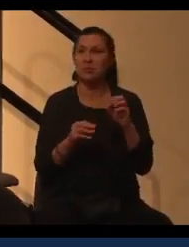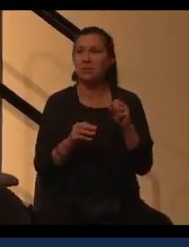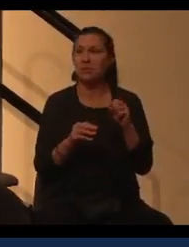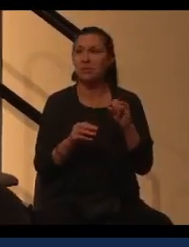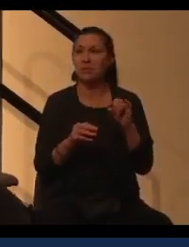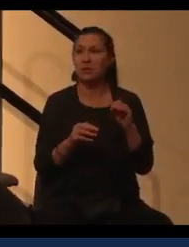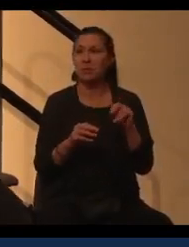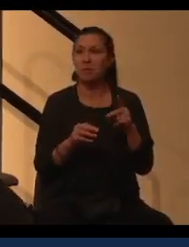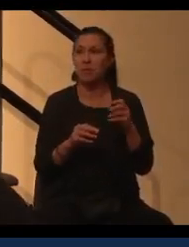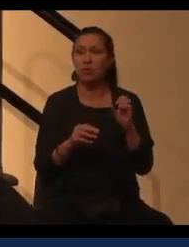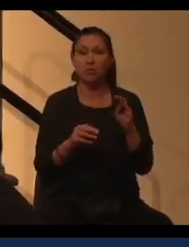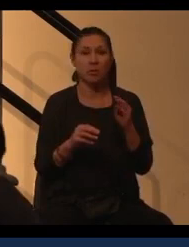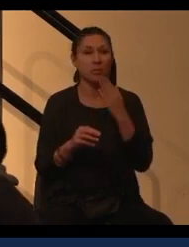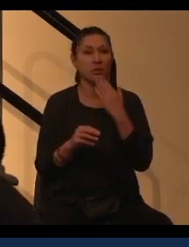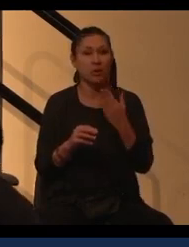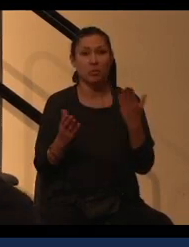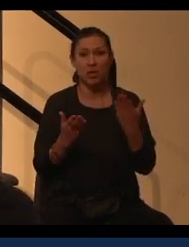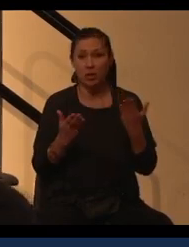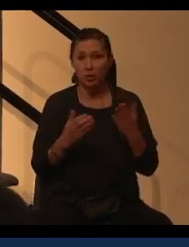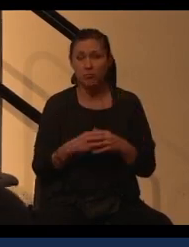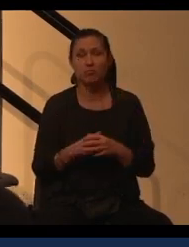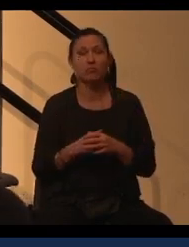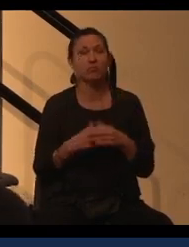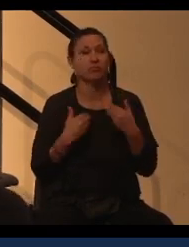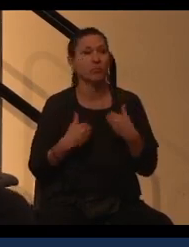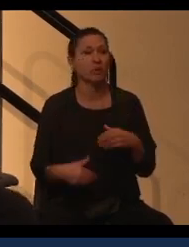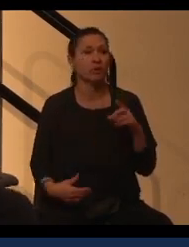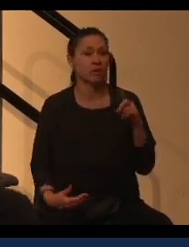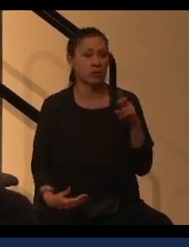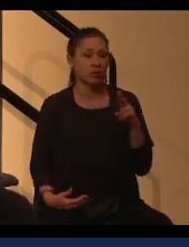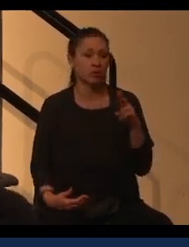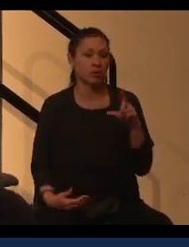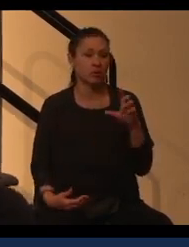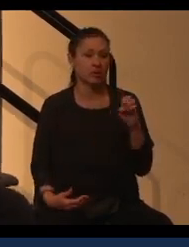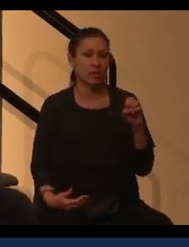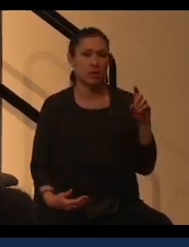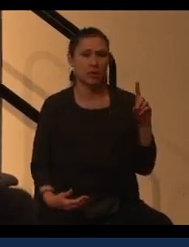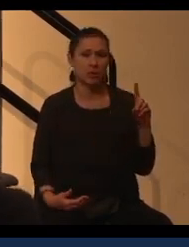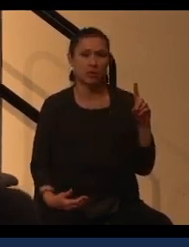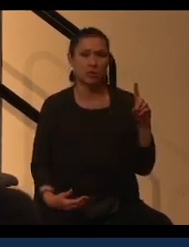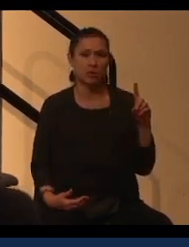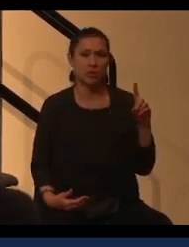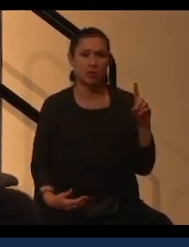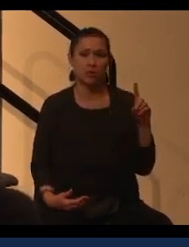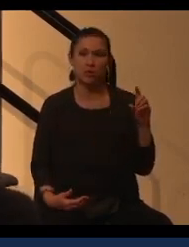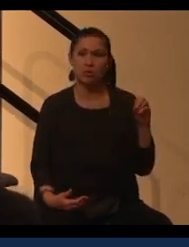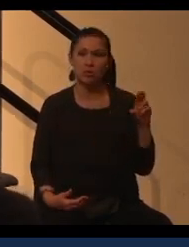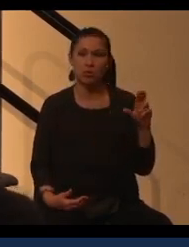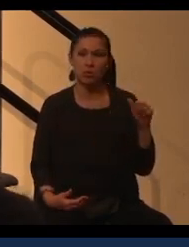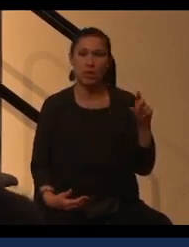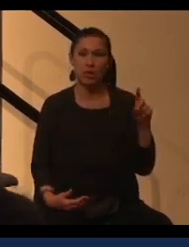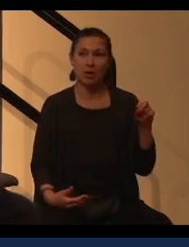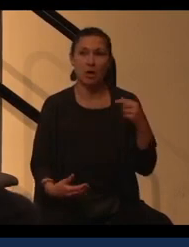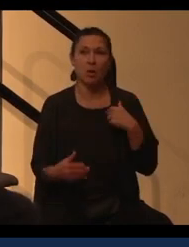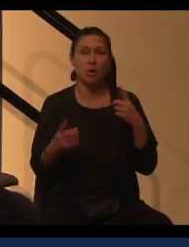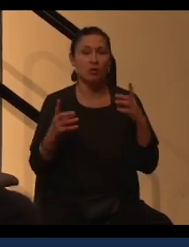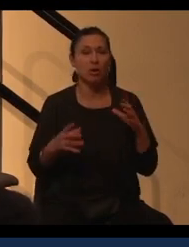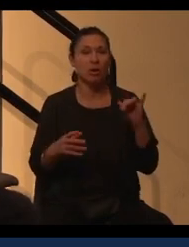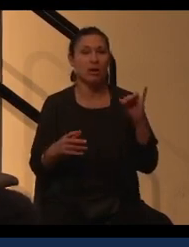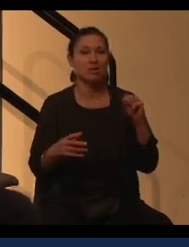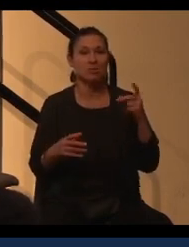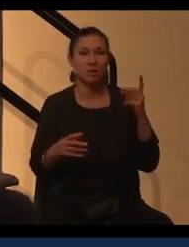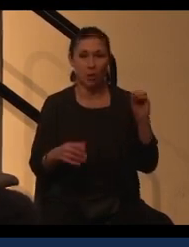for attending. So my name is Dulce Dorado, and I serve as the Director of the International Students and Programs